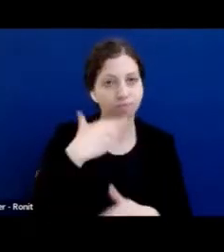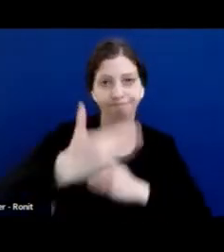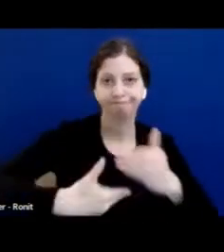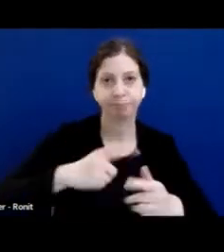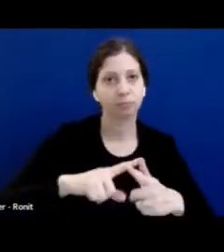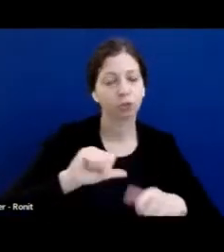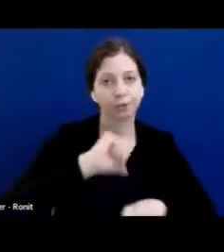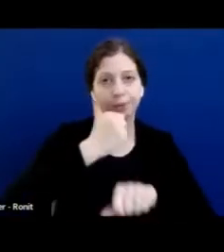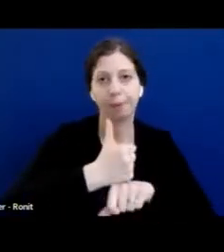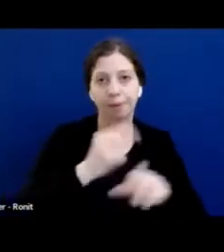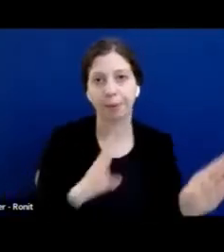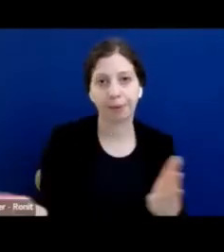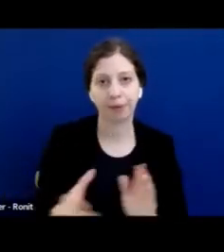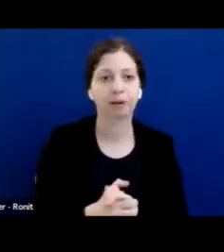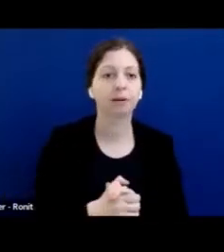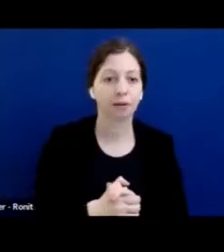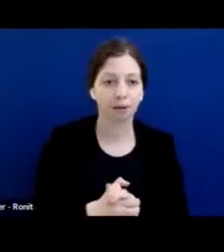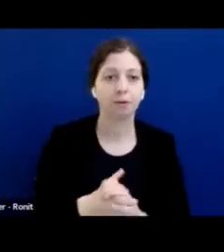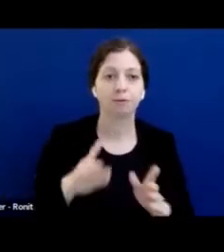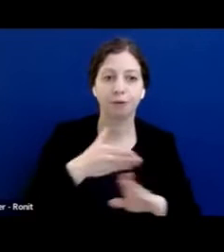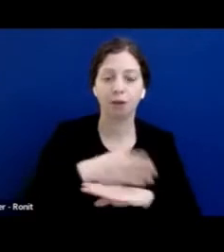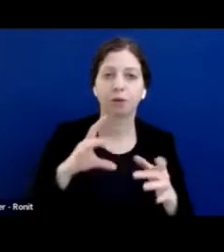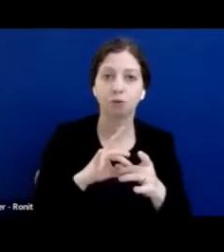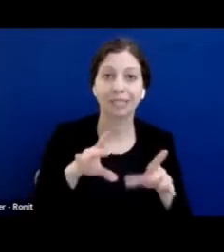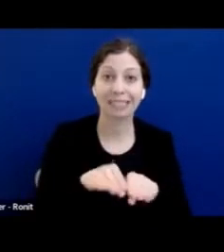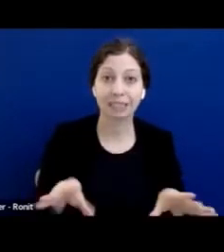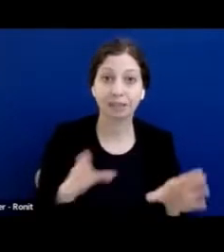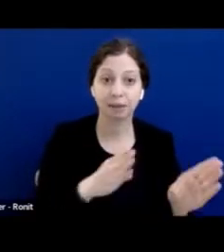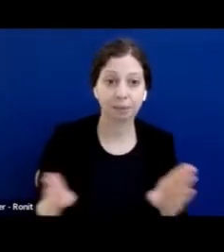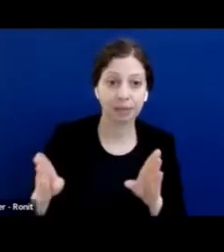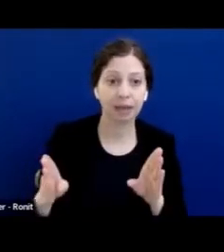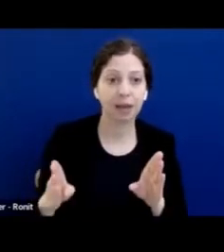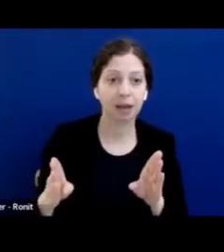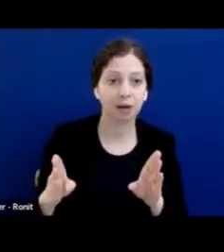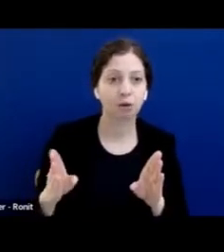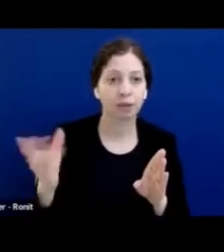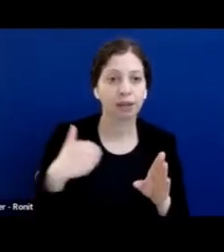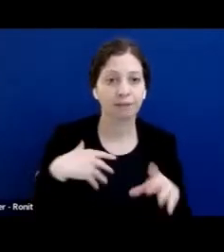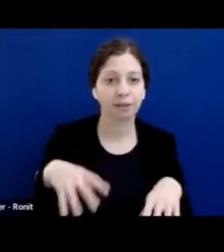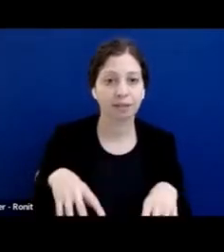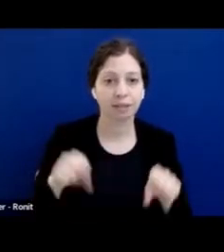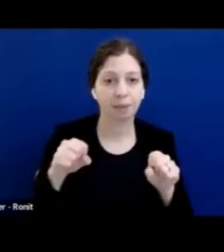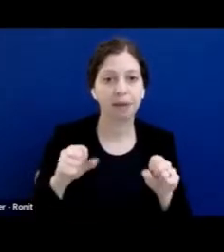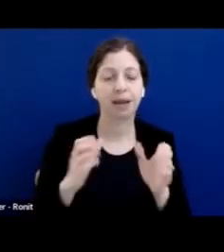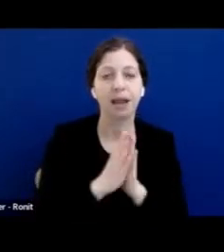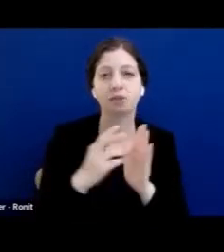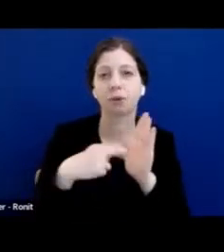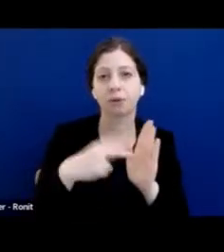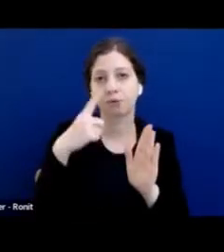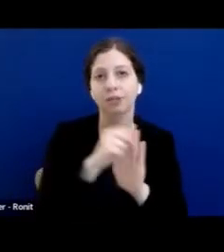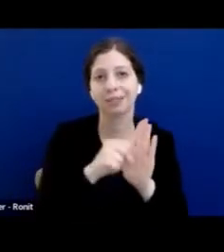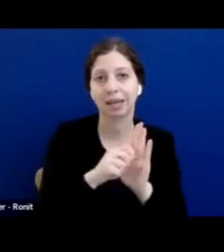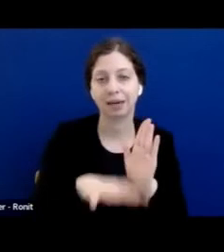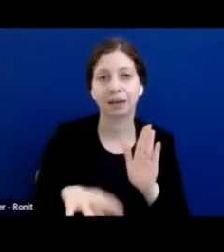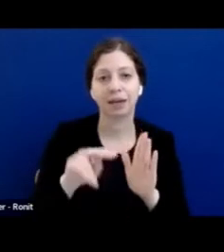plan. Following the release of the plan, DARS is going to hold a summit at which we will ask representatives of state agencies, NASHA,